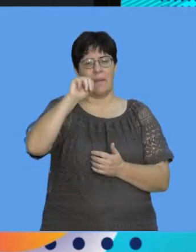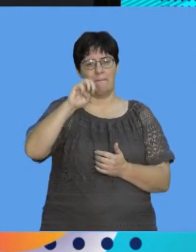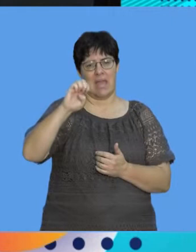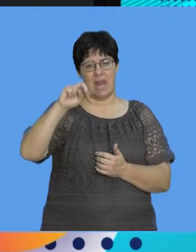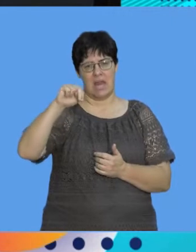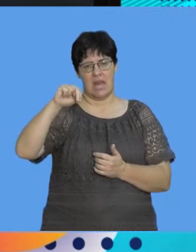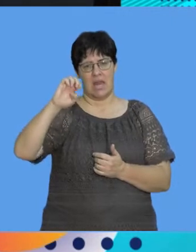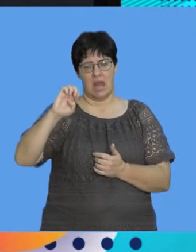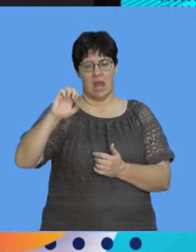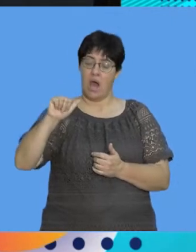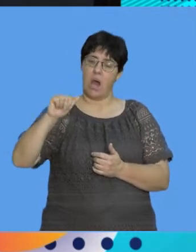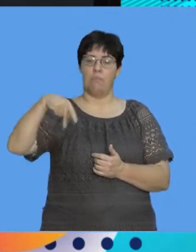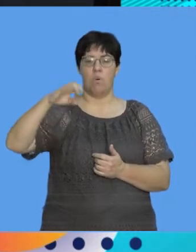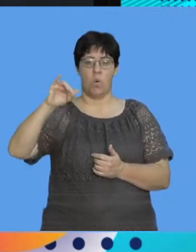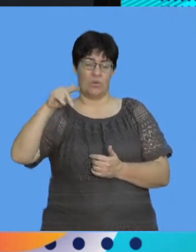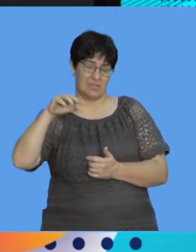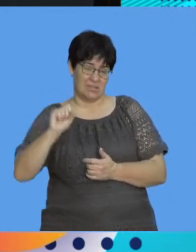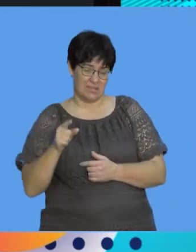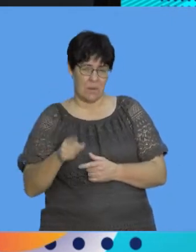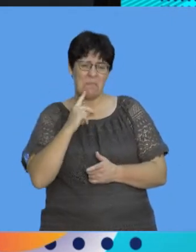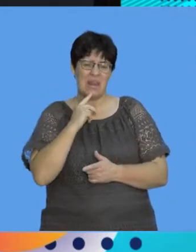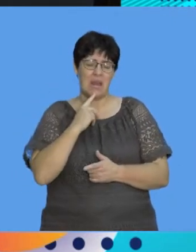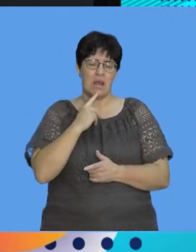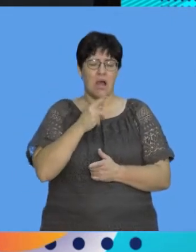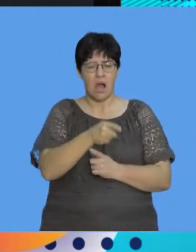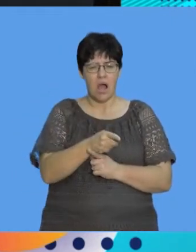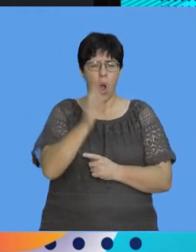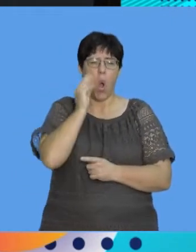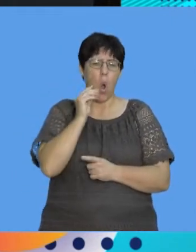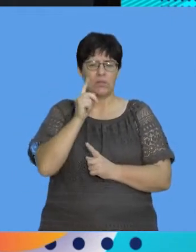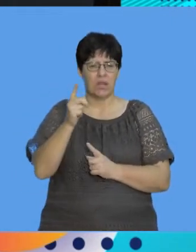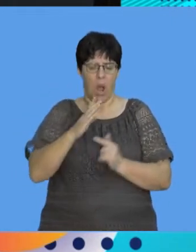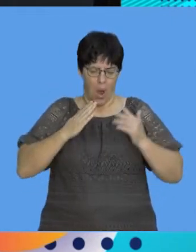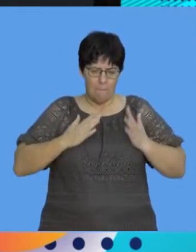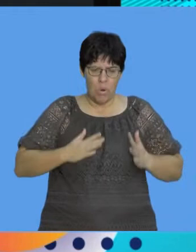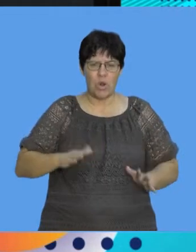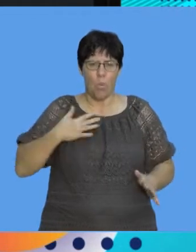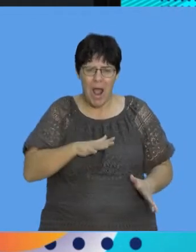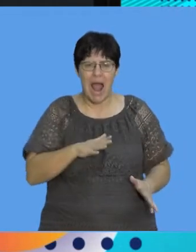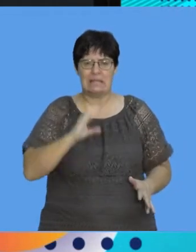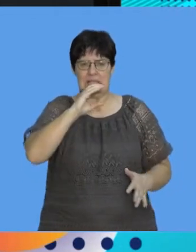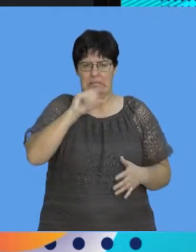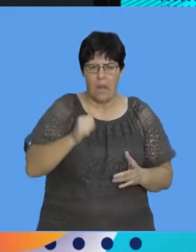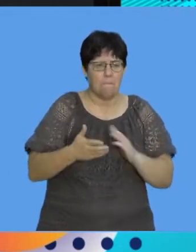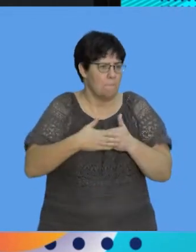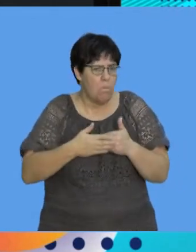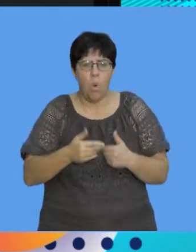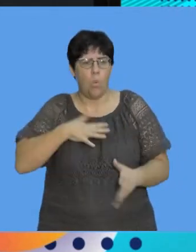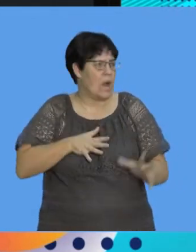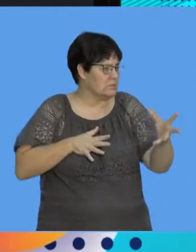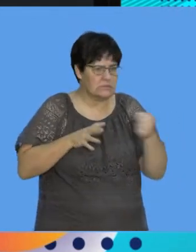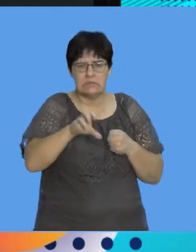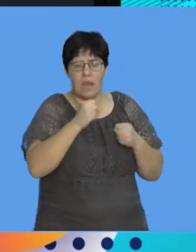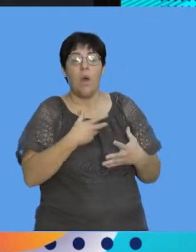called menopause, but I'm not going to go into that. And basically, when we get older, all of a sudden, our body craves calcium, and